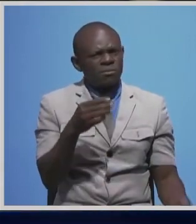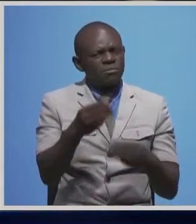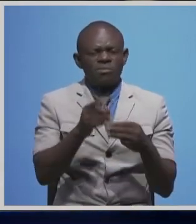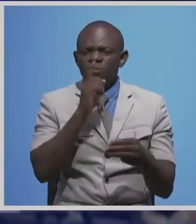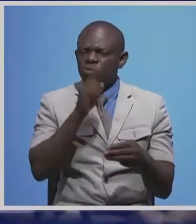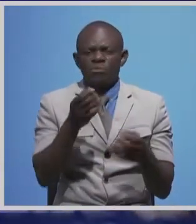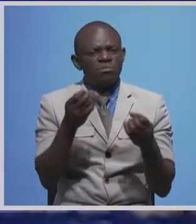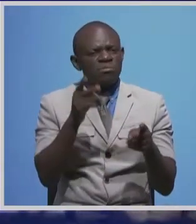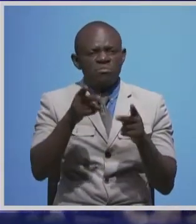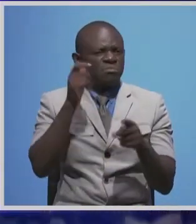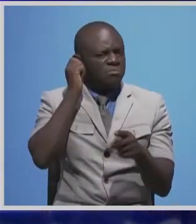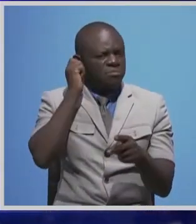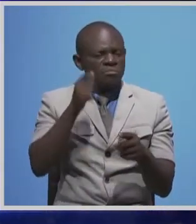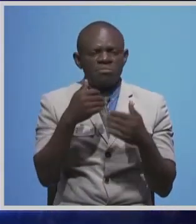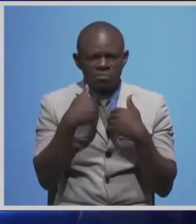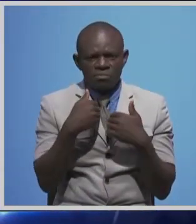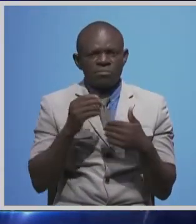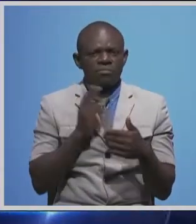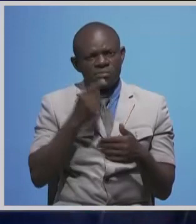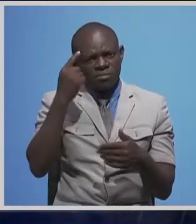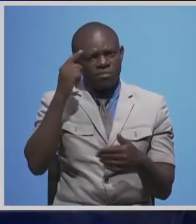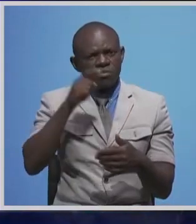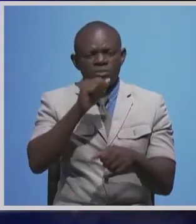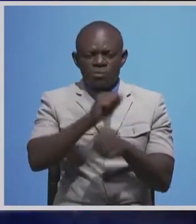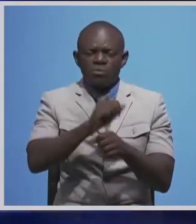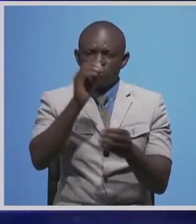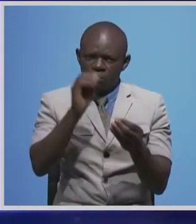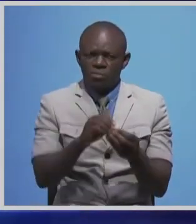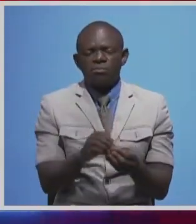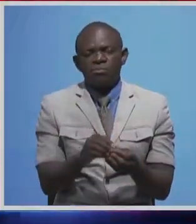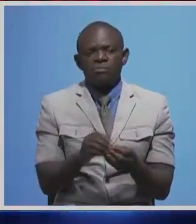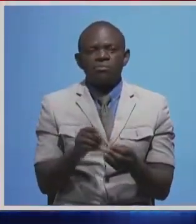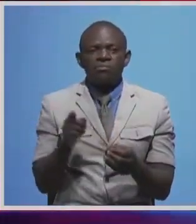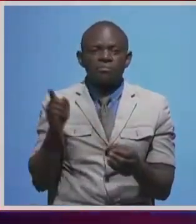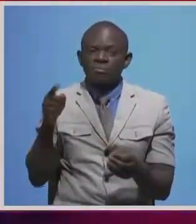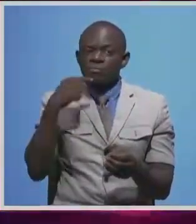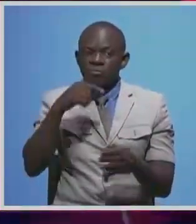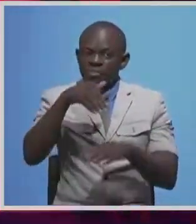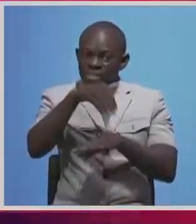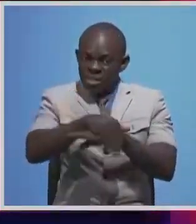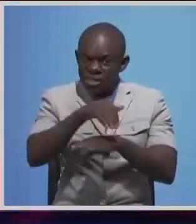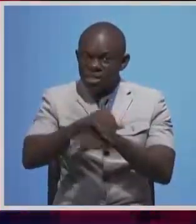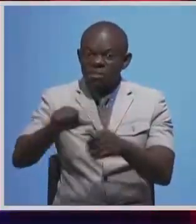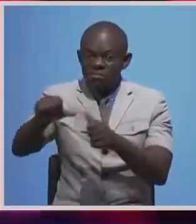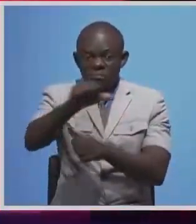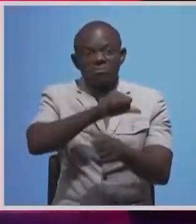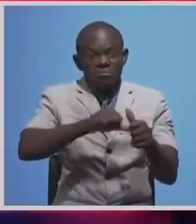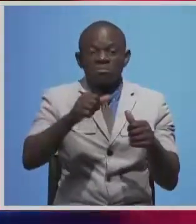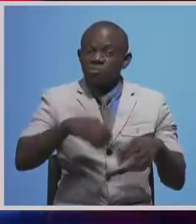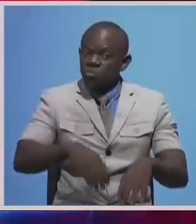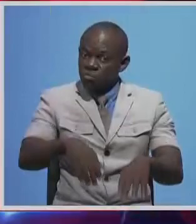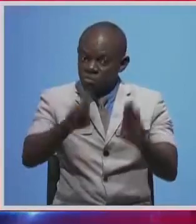we have a lot of work to do. Mr. Lusambo says the operations are ongoing and will be done impromptu. Katwishi